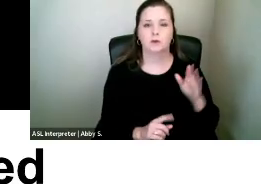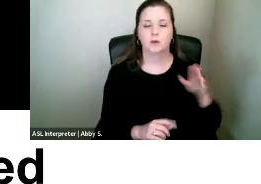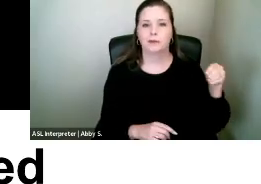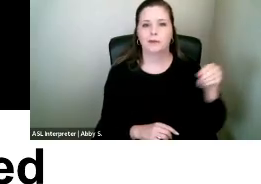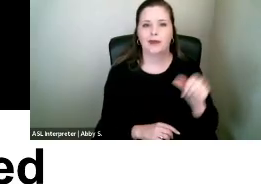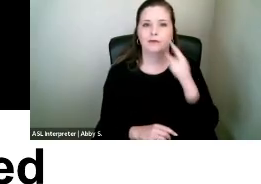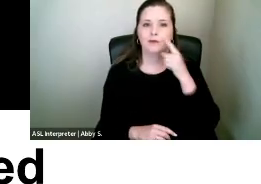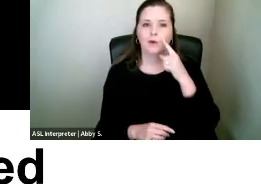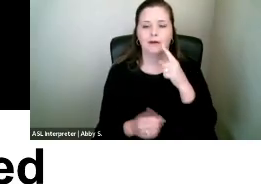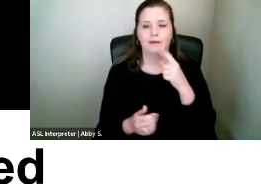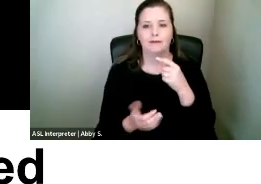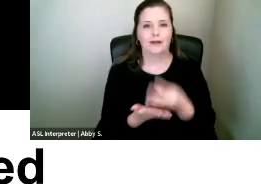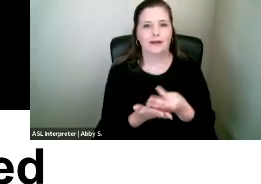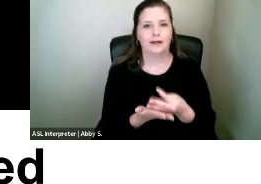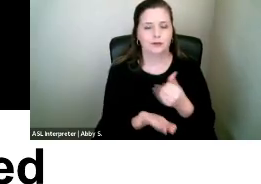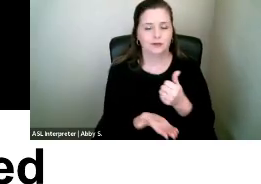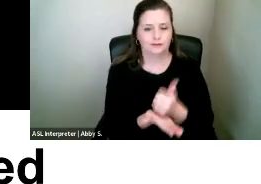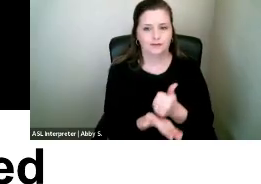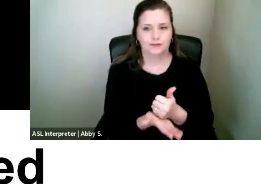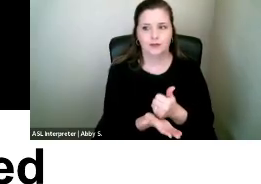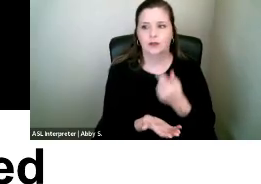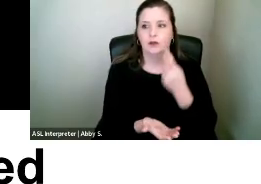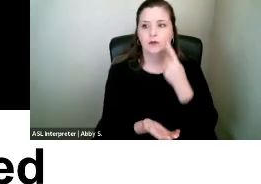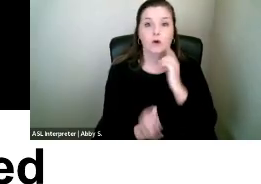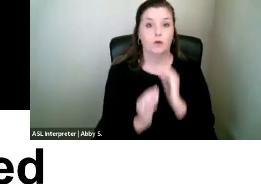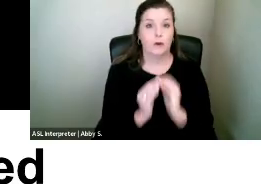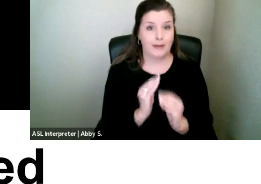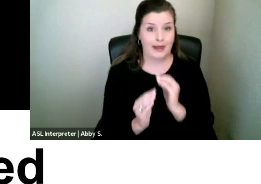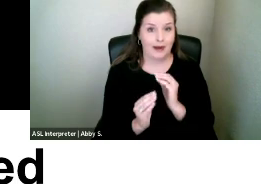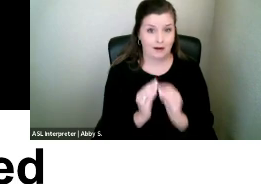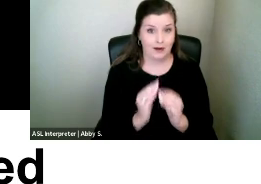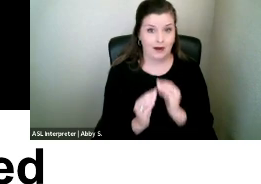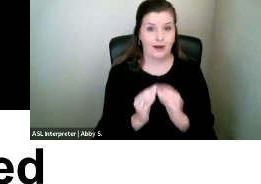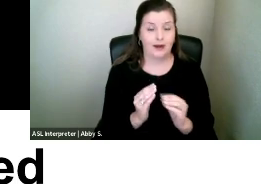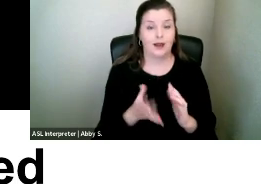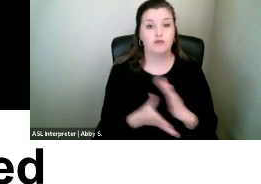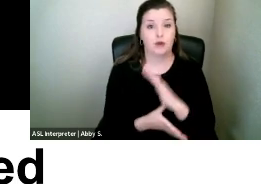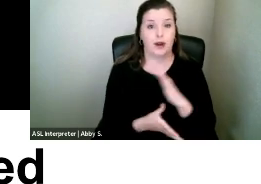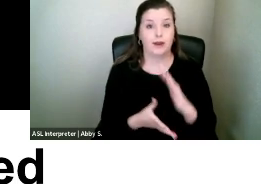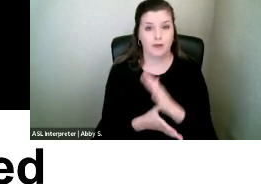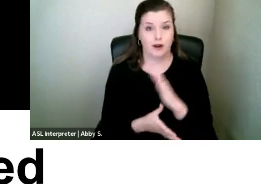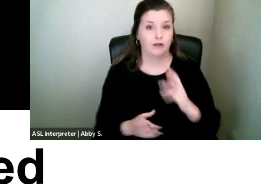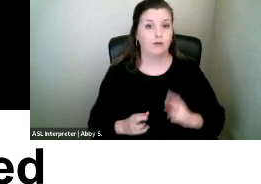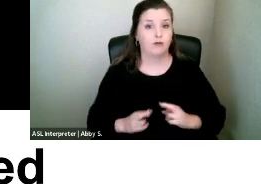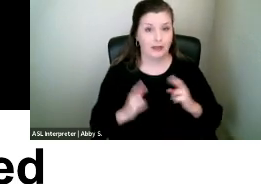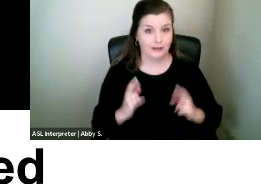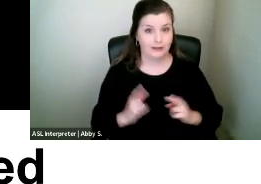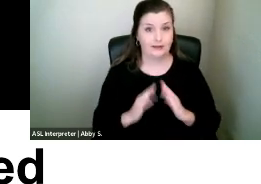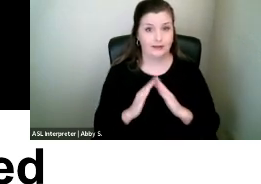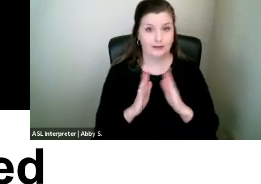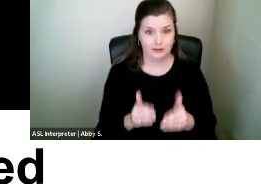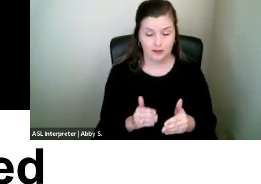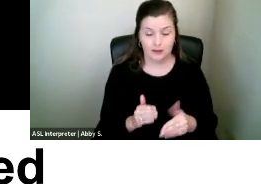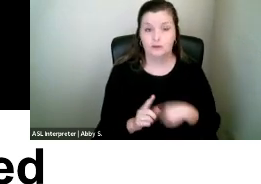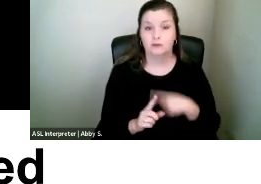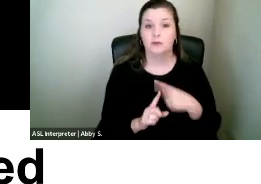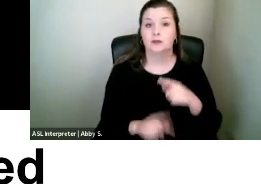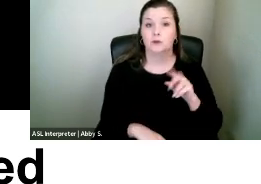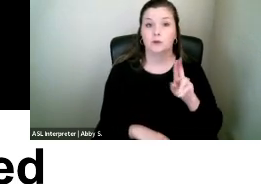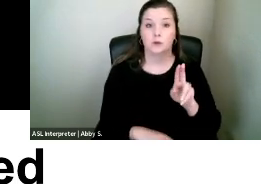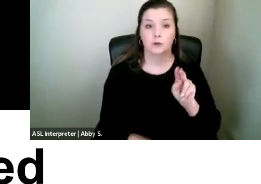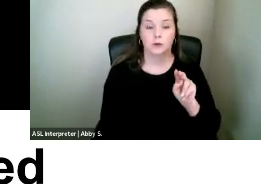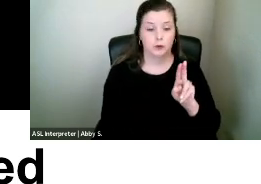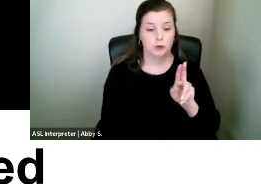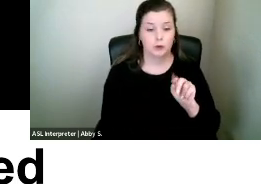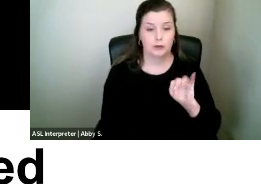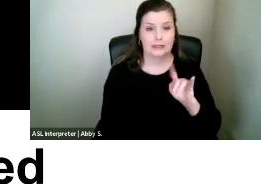assistance to repair an owner-occupied primary residence, utilities,